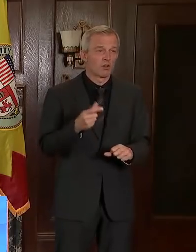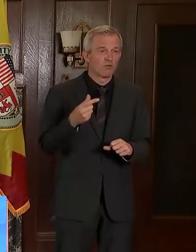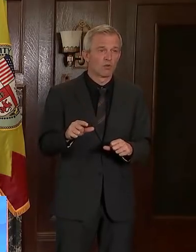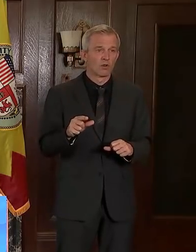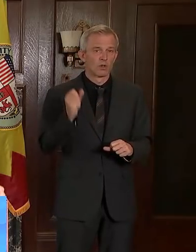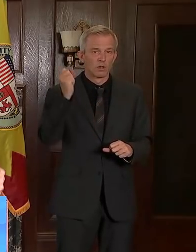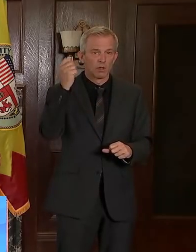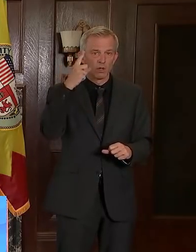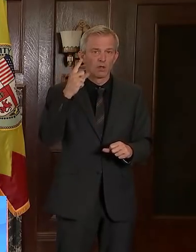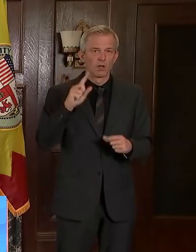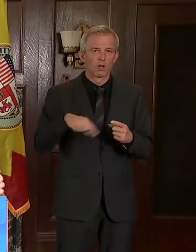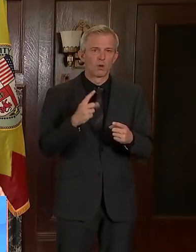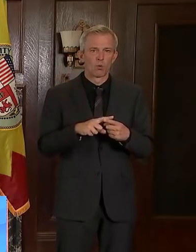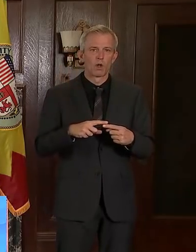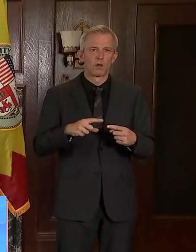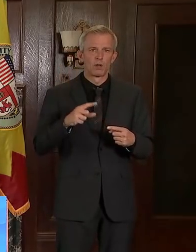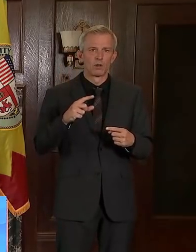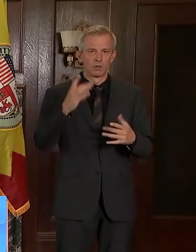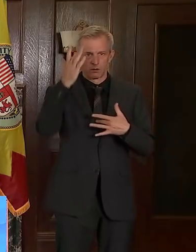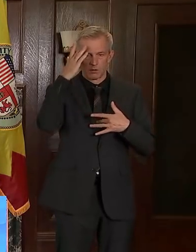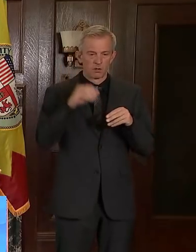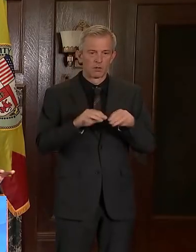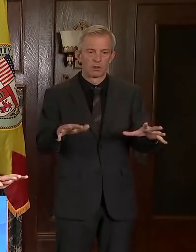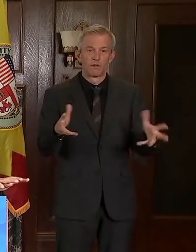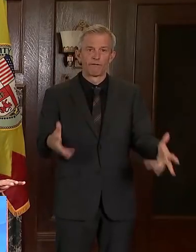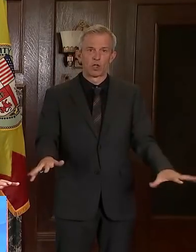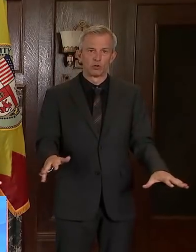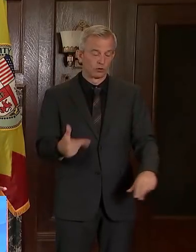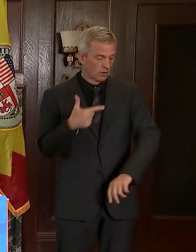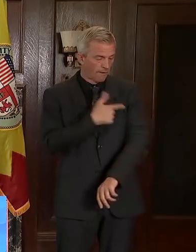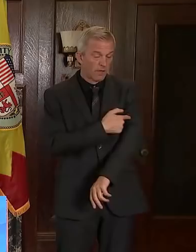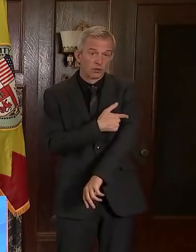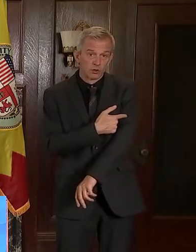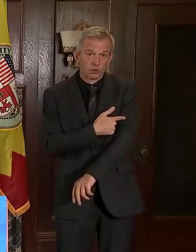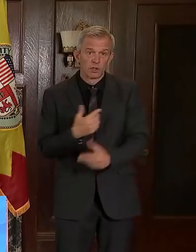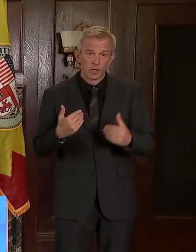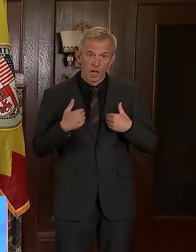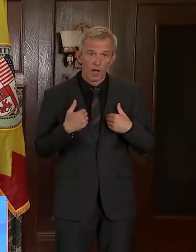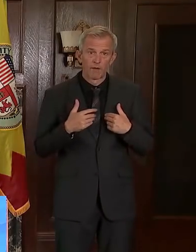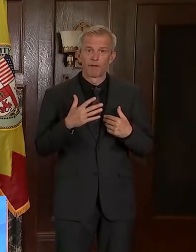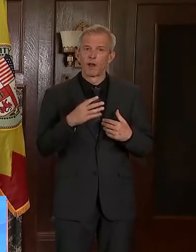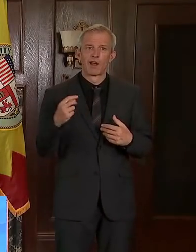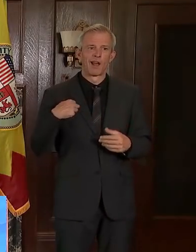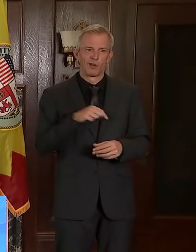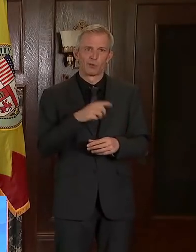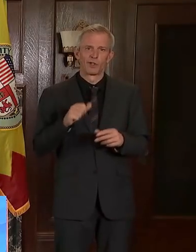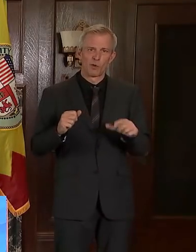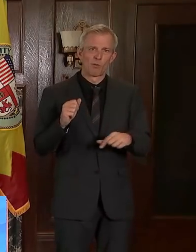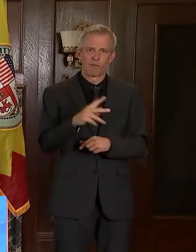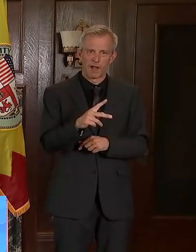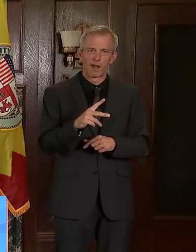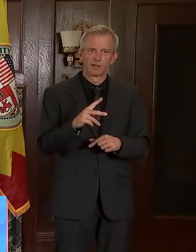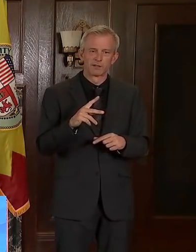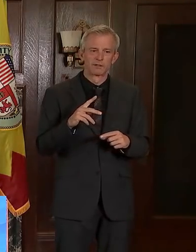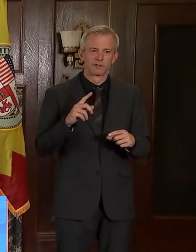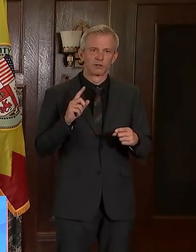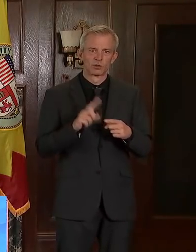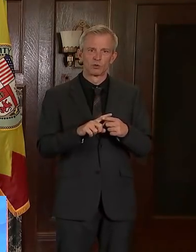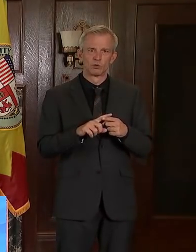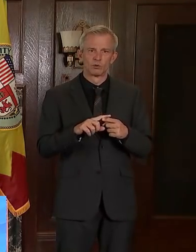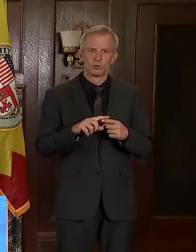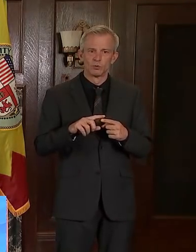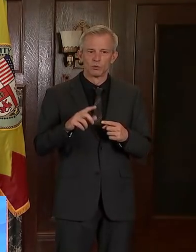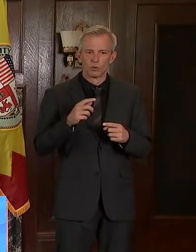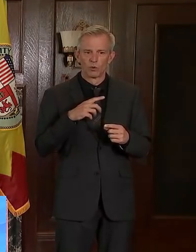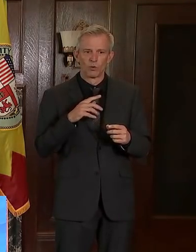a vaccine, and when we can truly return to getting rid of all of these requirements. And don't look for that in the foreseeable future. It